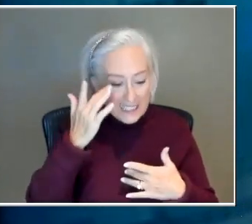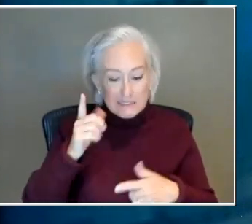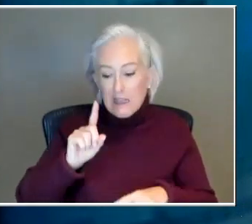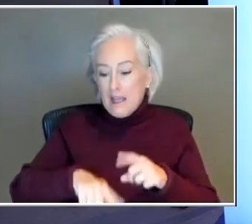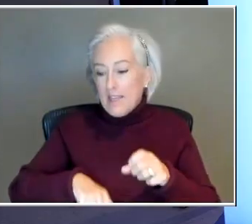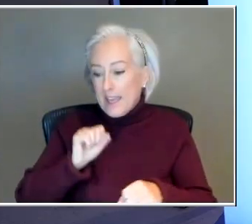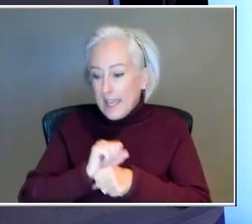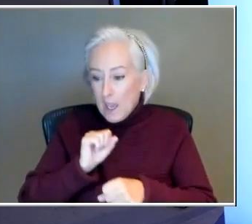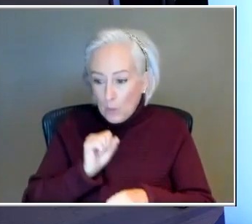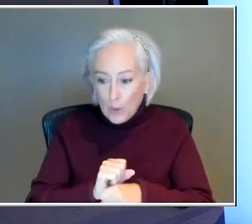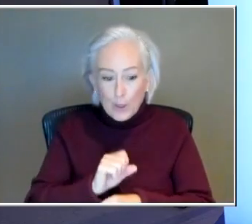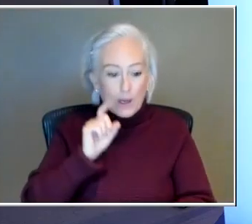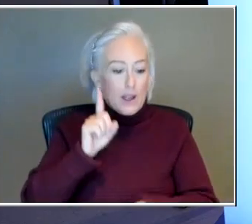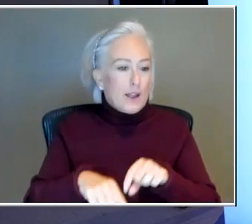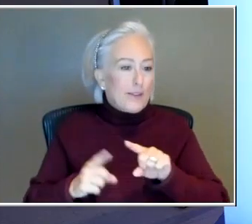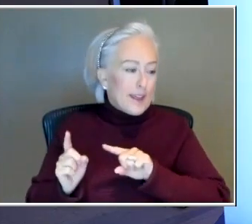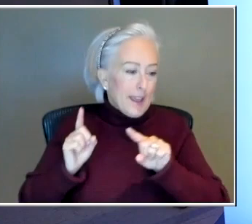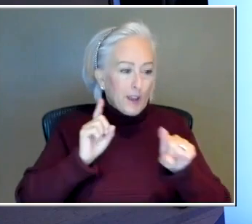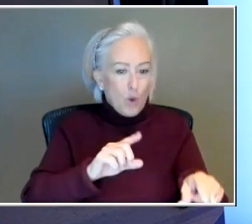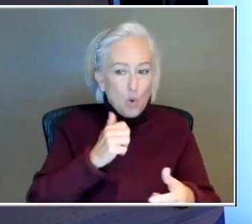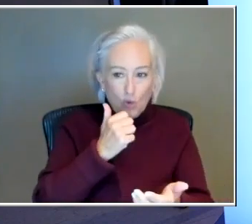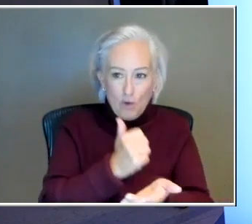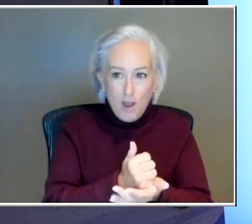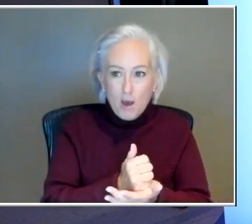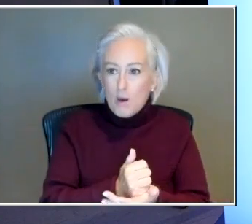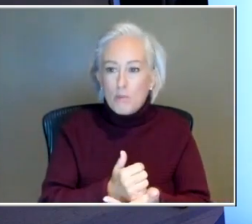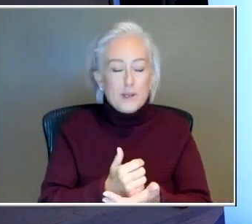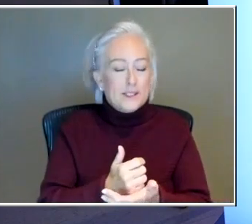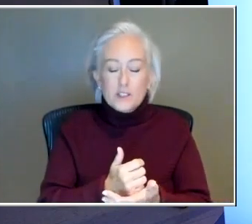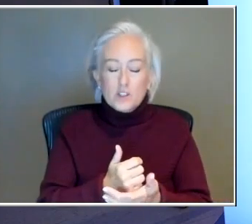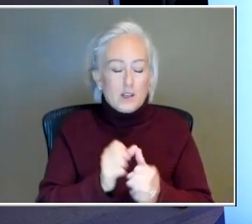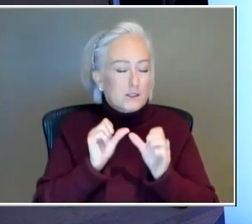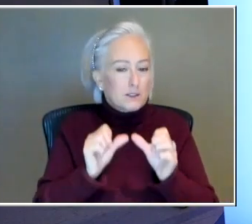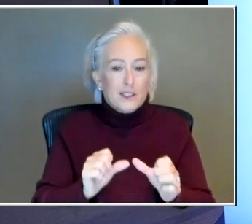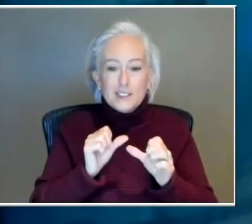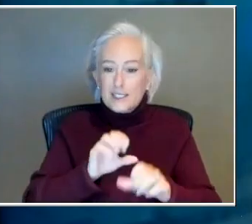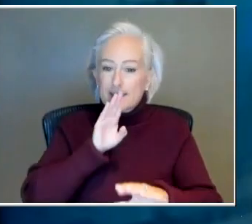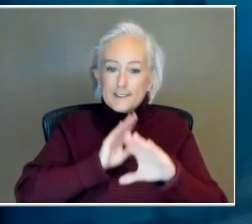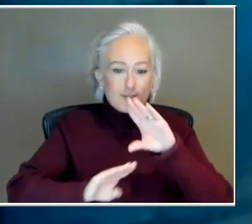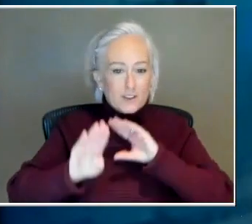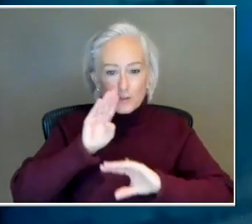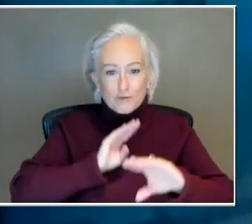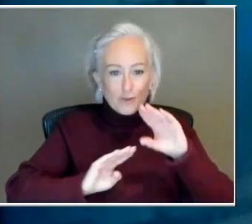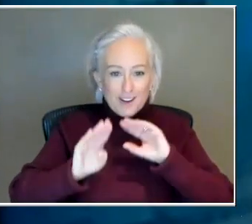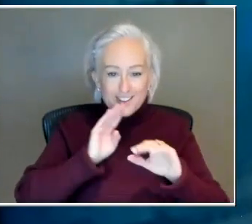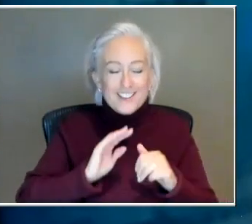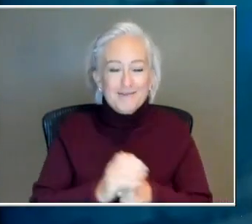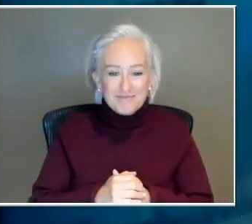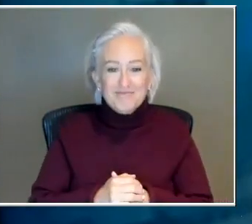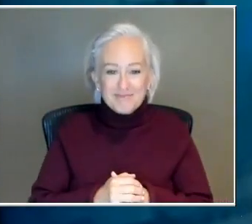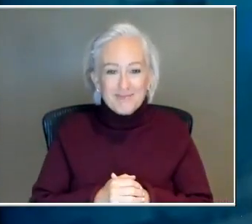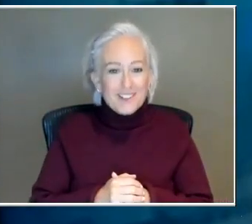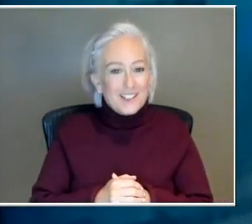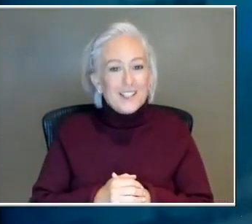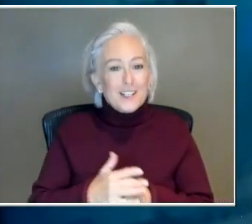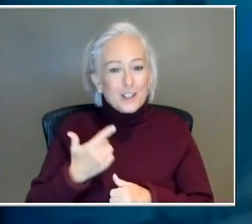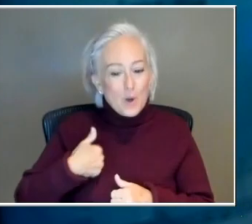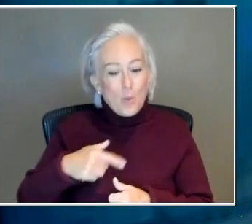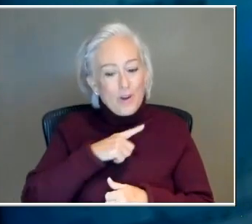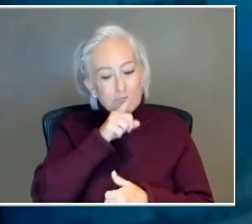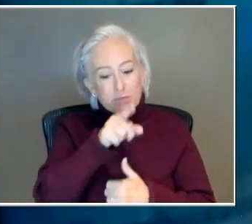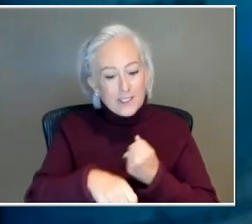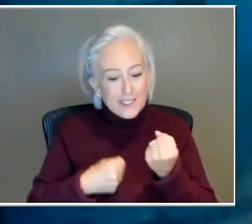Sure, and I'm sure you get an earful every now and then from it. So yeah. I mean, we're mostly on the same, not mostly. We're on the same side as our patients. Exactly. So we're very frustrated along